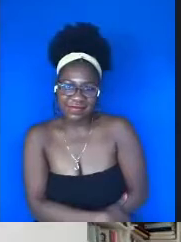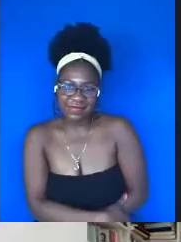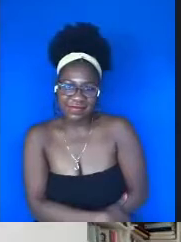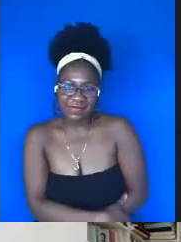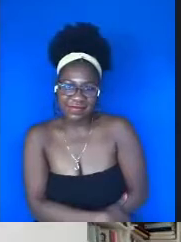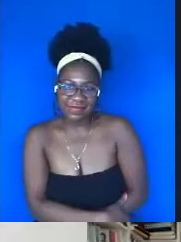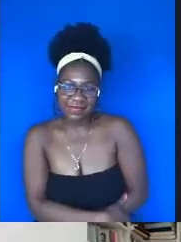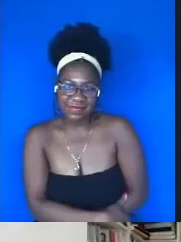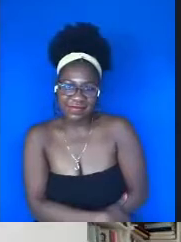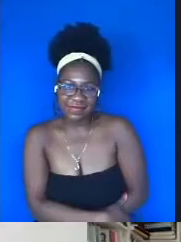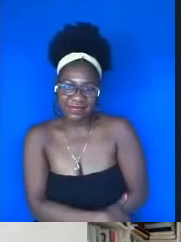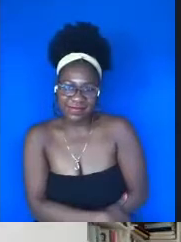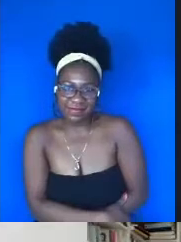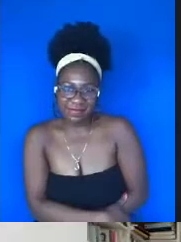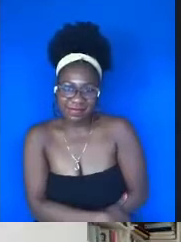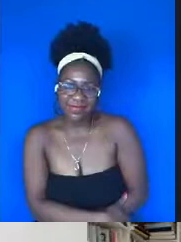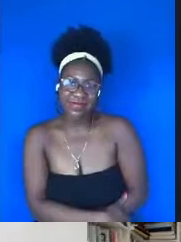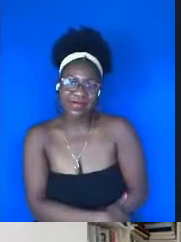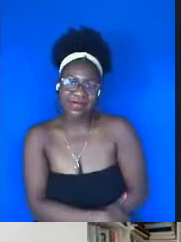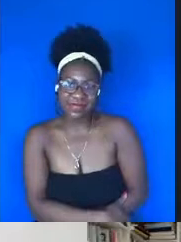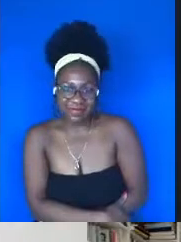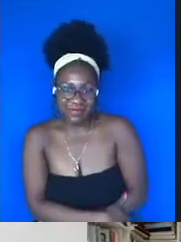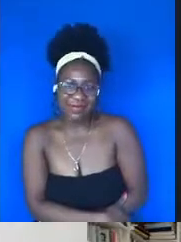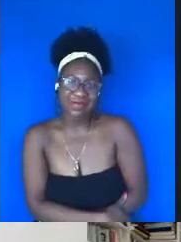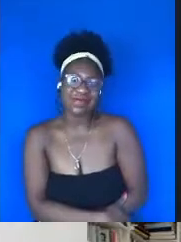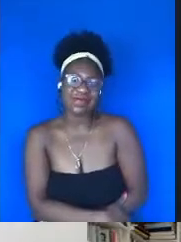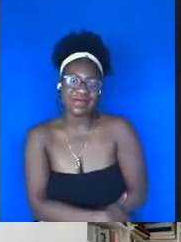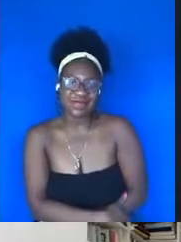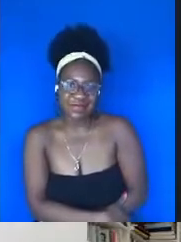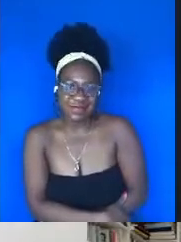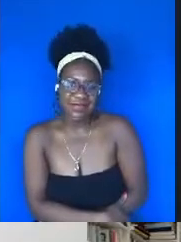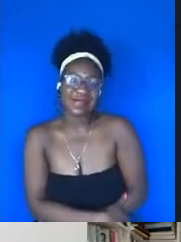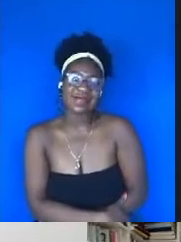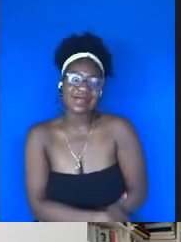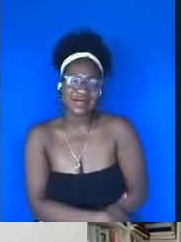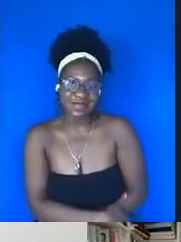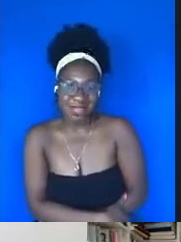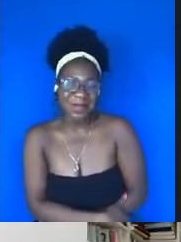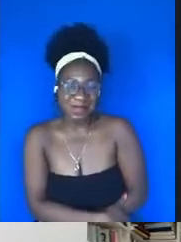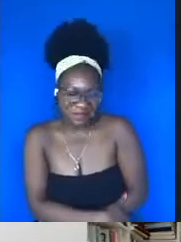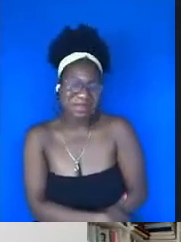color and being a woman also say that. Like, we just know.